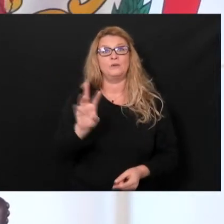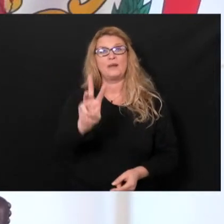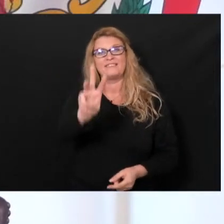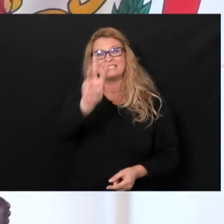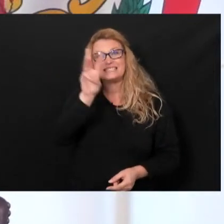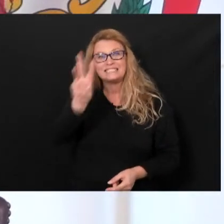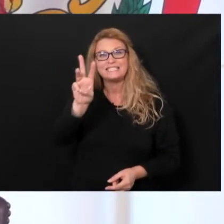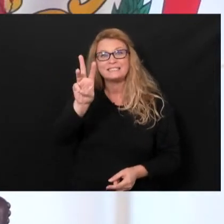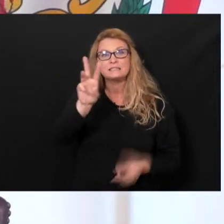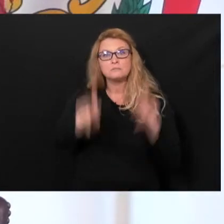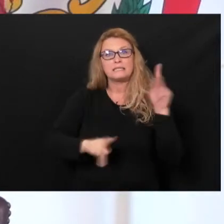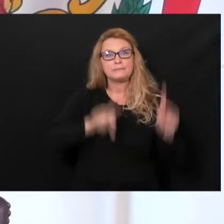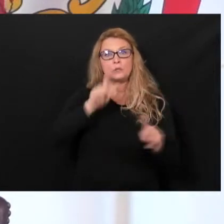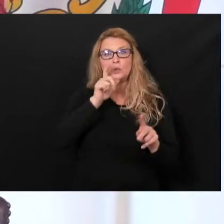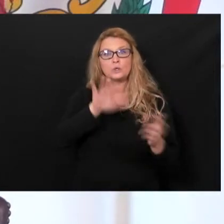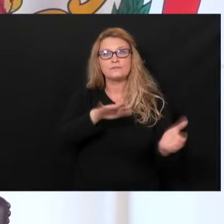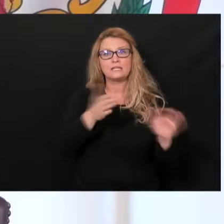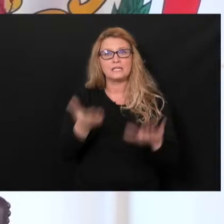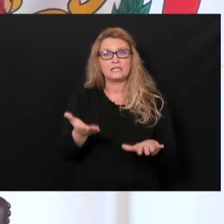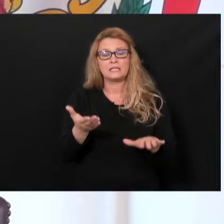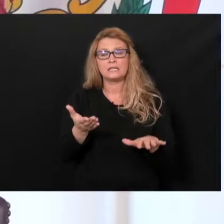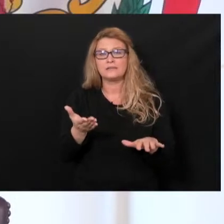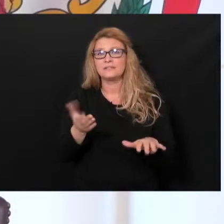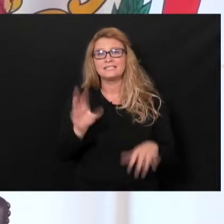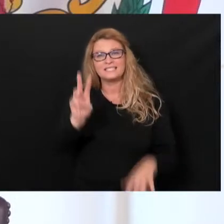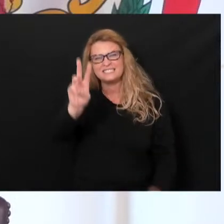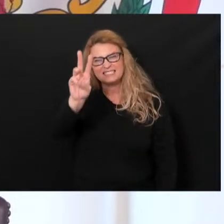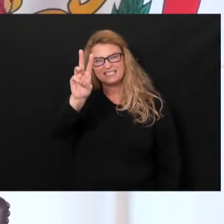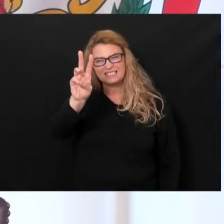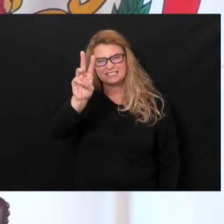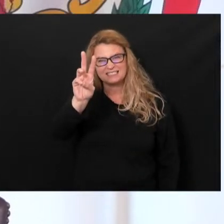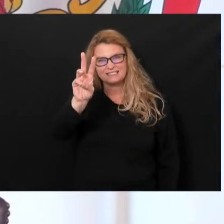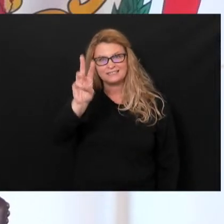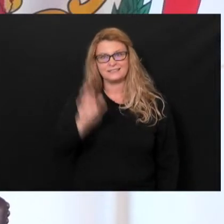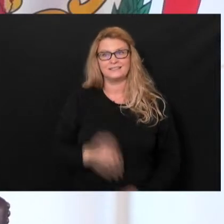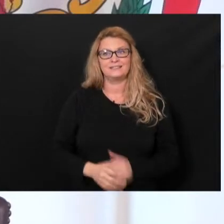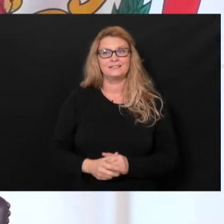people. Great goodness alive, it's been forever